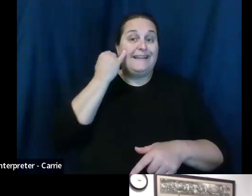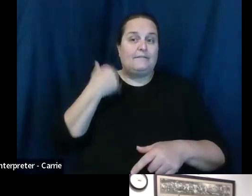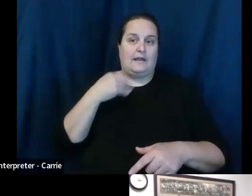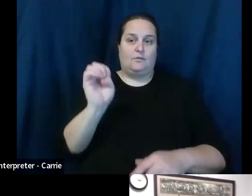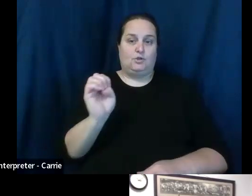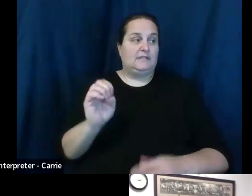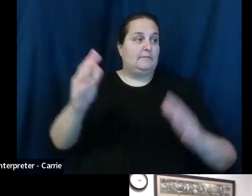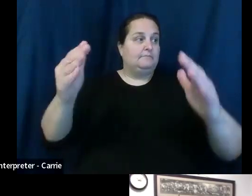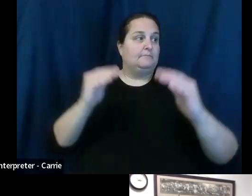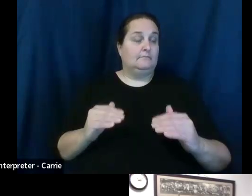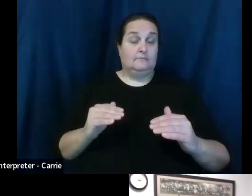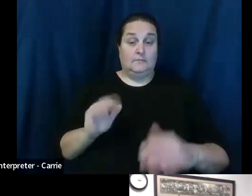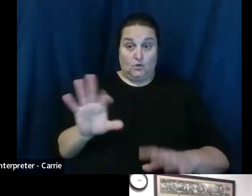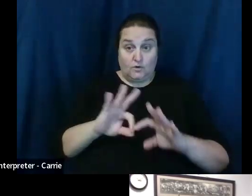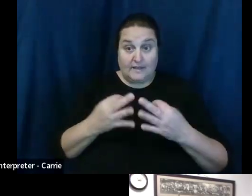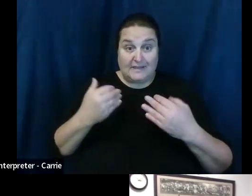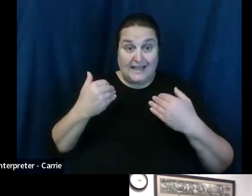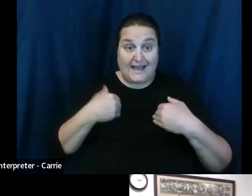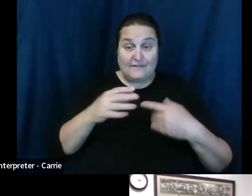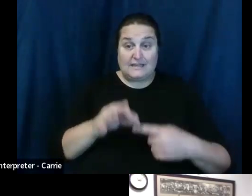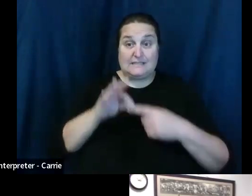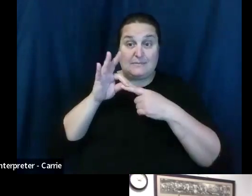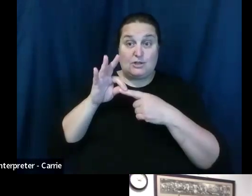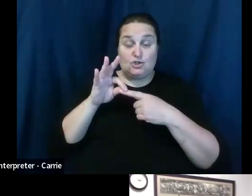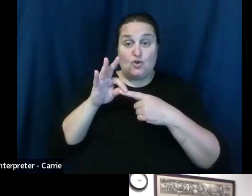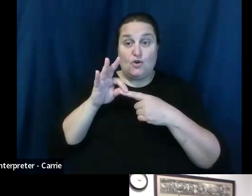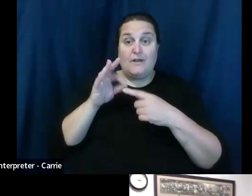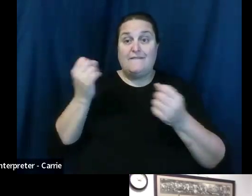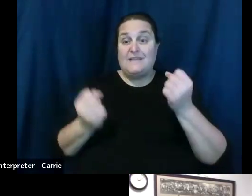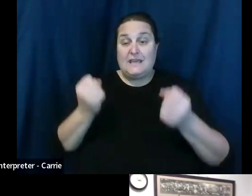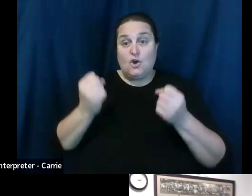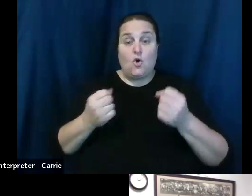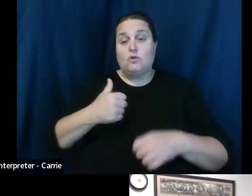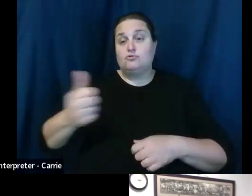And does your family have a specially equipped vehicle or accessible transportation?